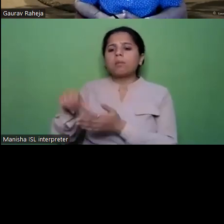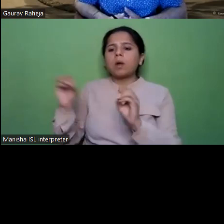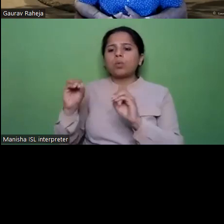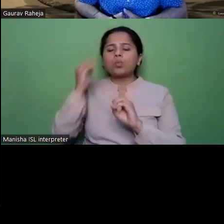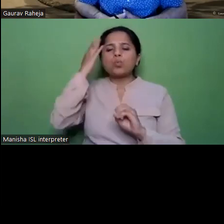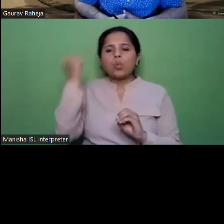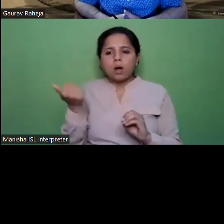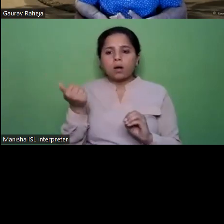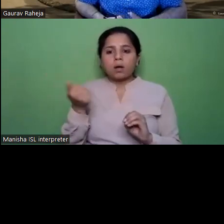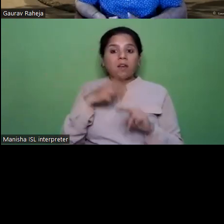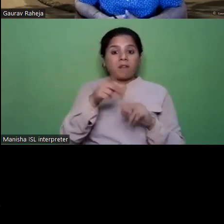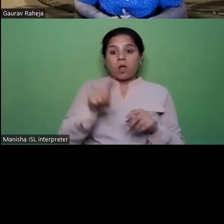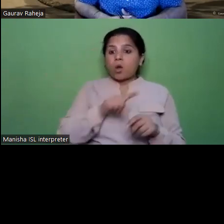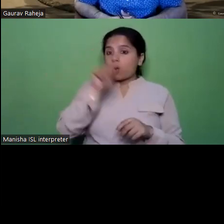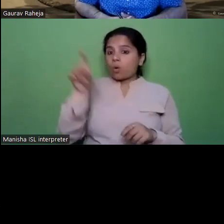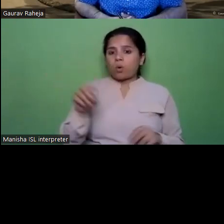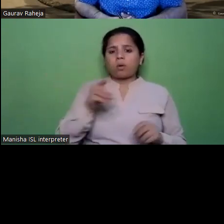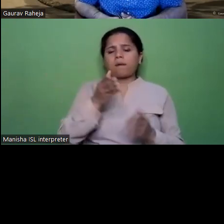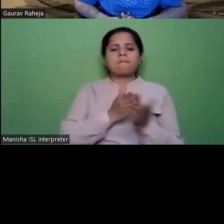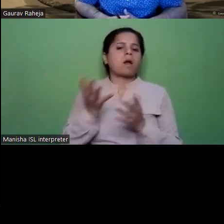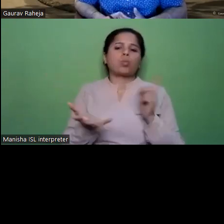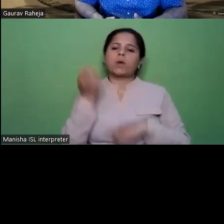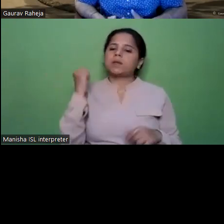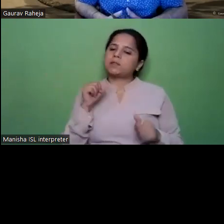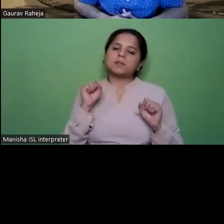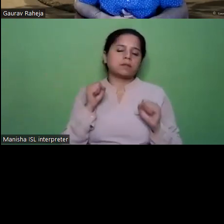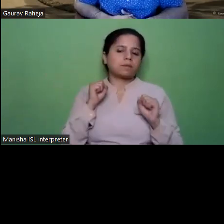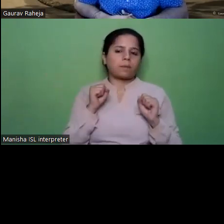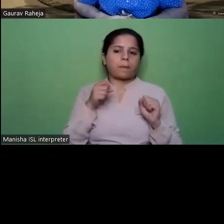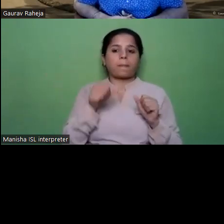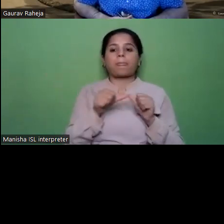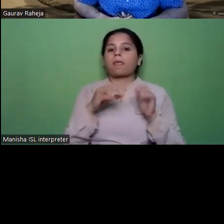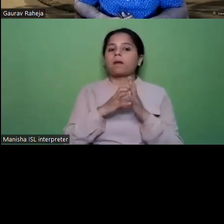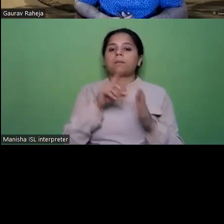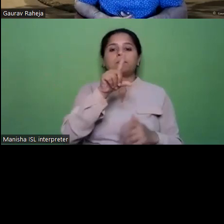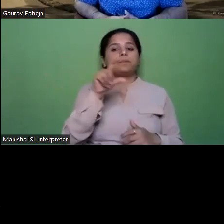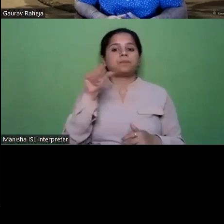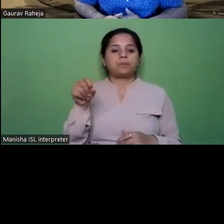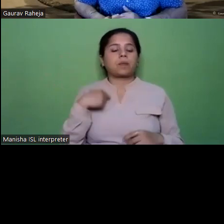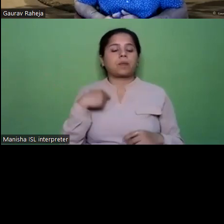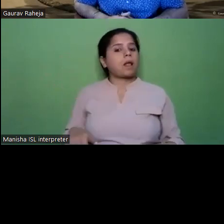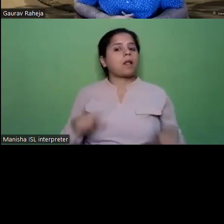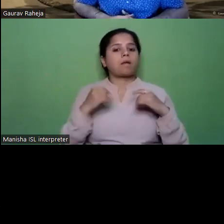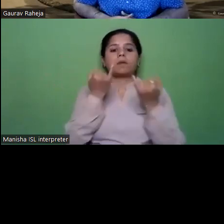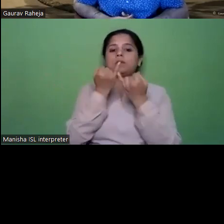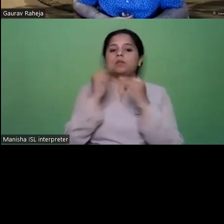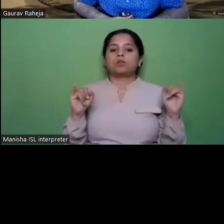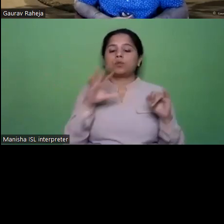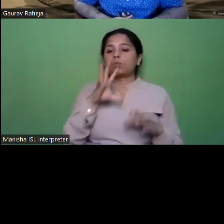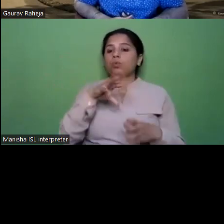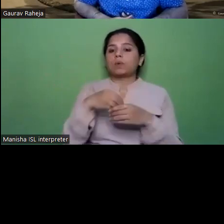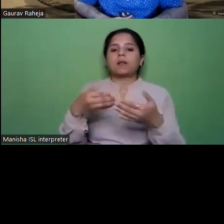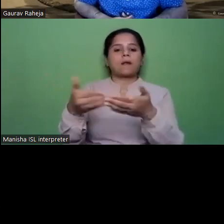Because unless we ask the question, we'll not find a way also. So the Article 19 says is living independently and being included in the